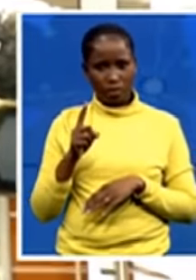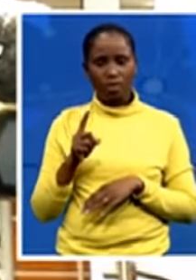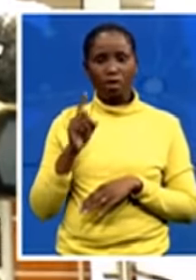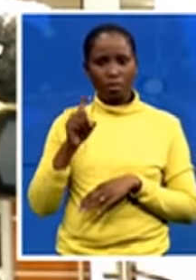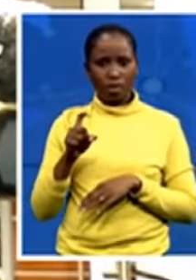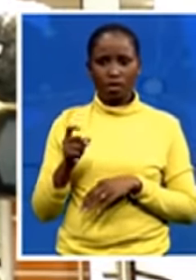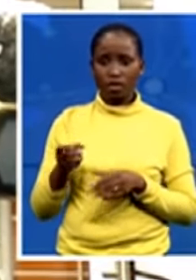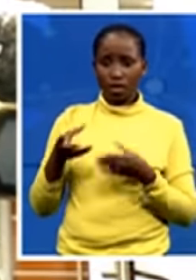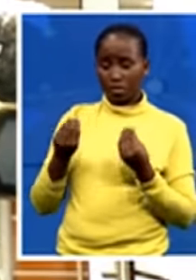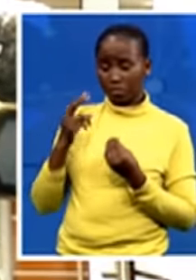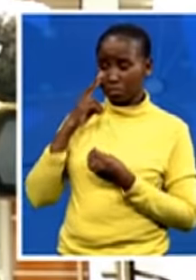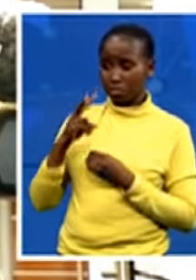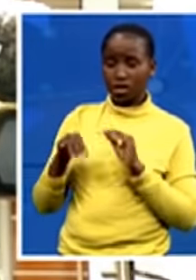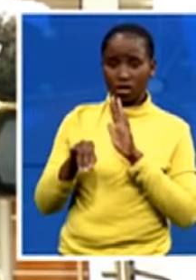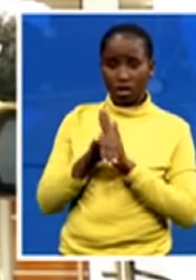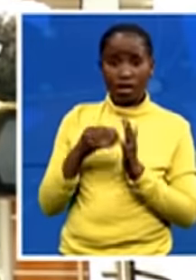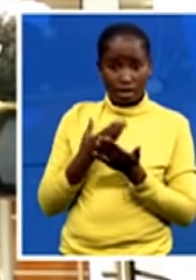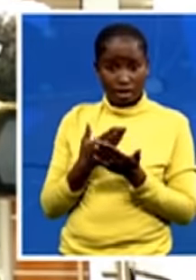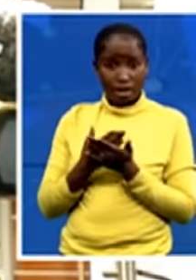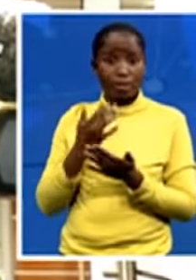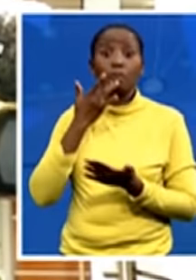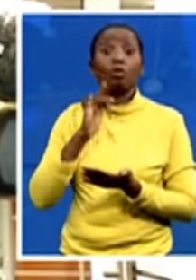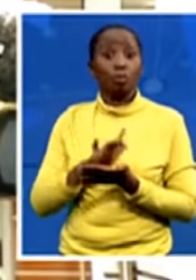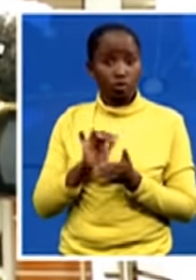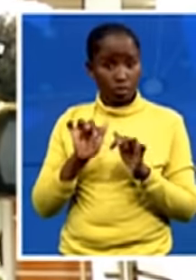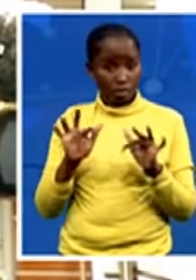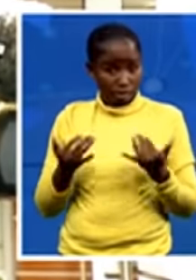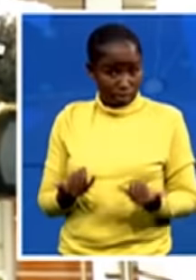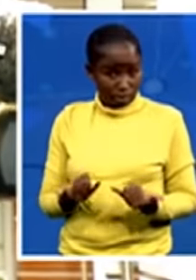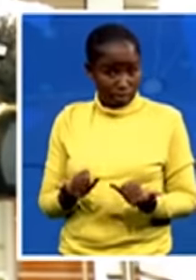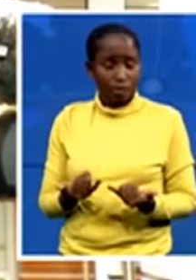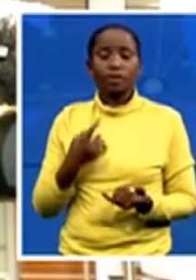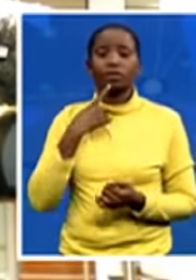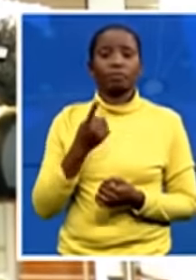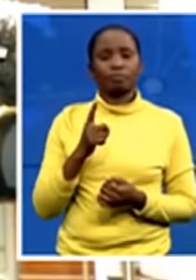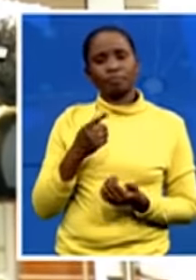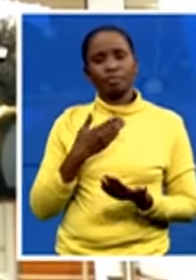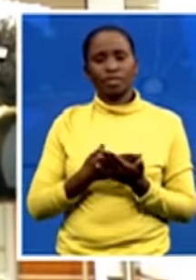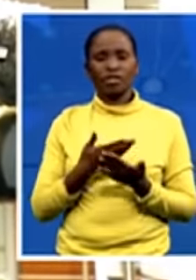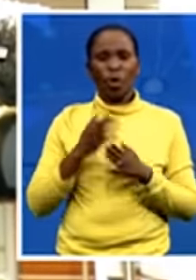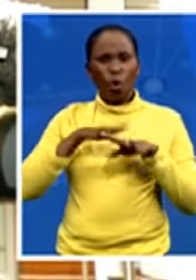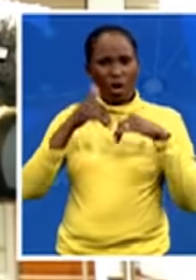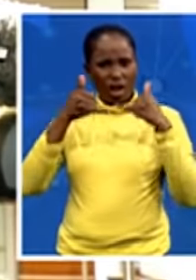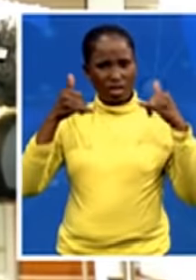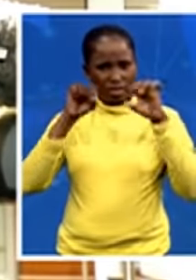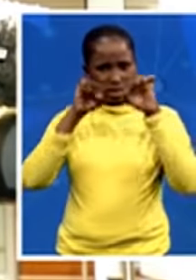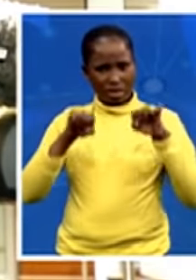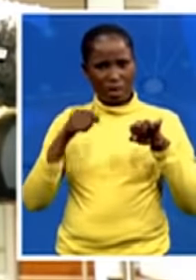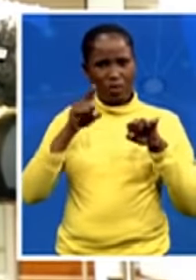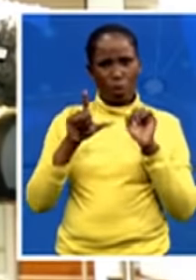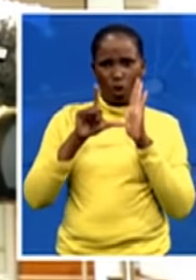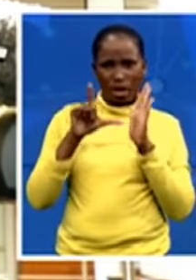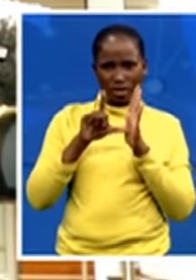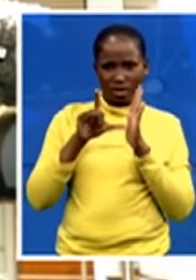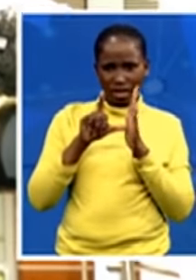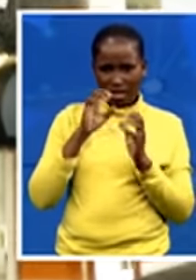the public now? And just the online system as well. It's a complete disaster, if I can put